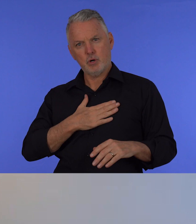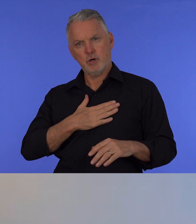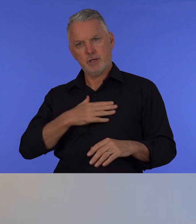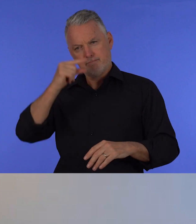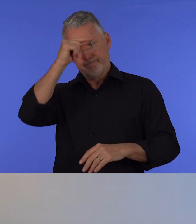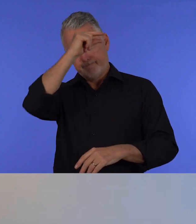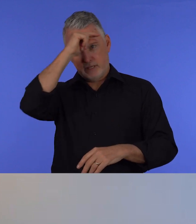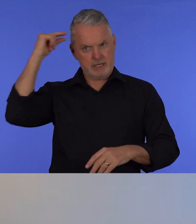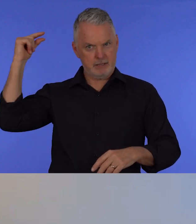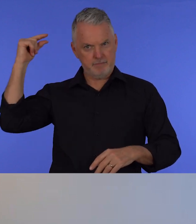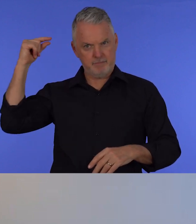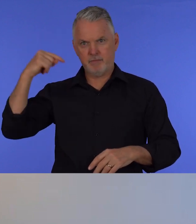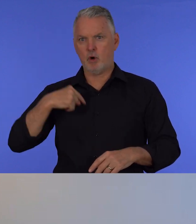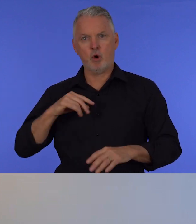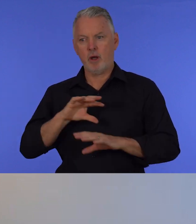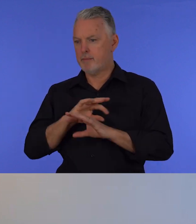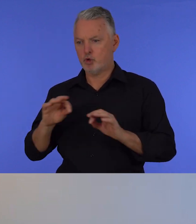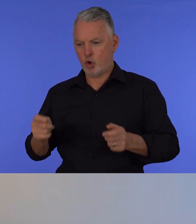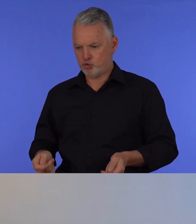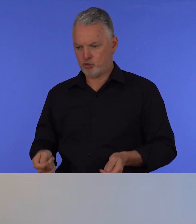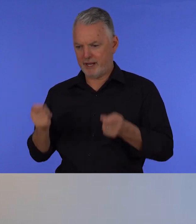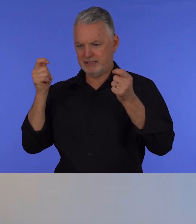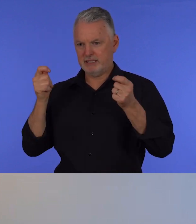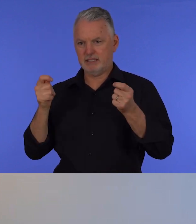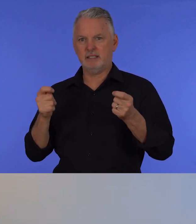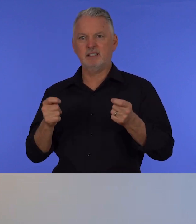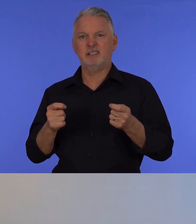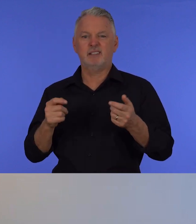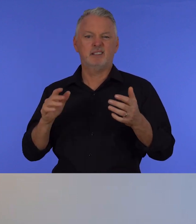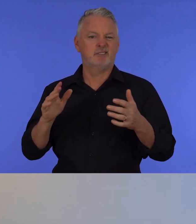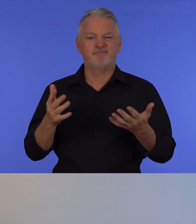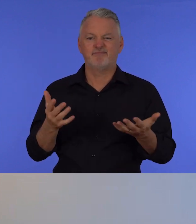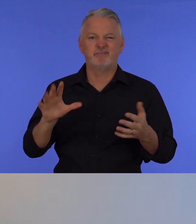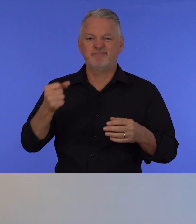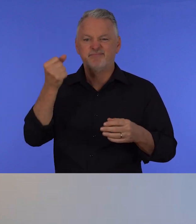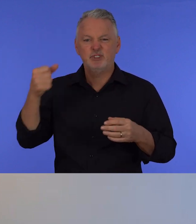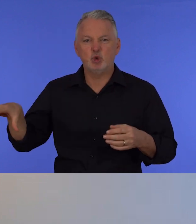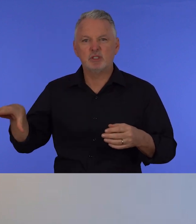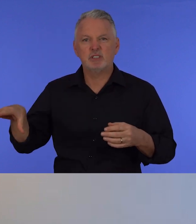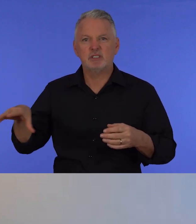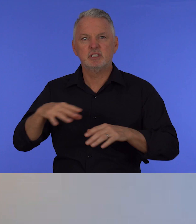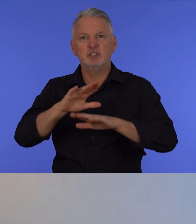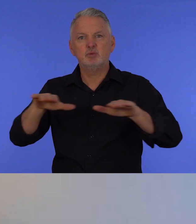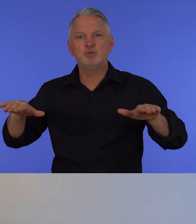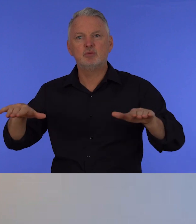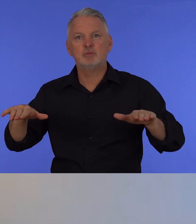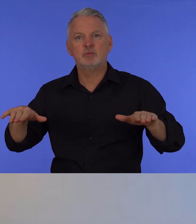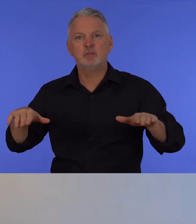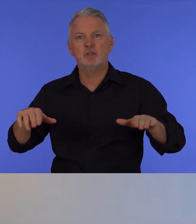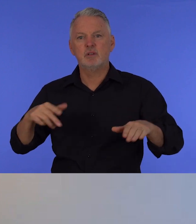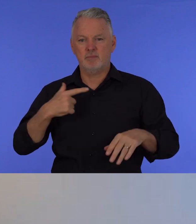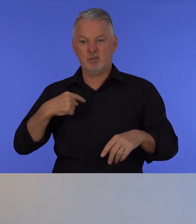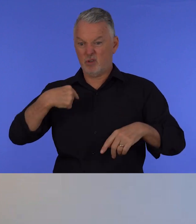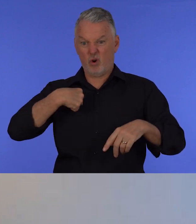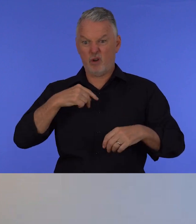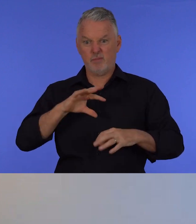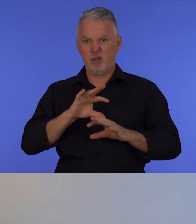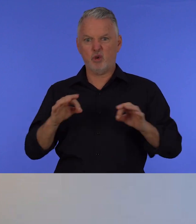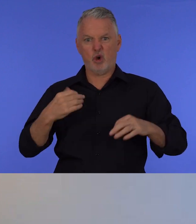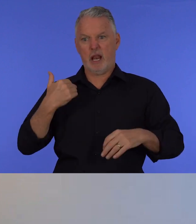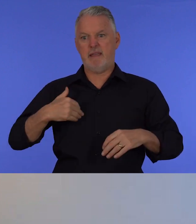have. My mantra with all of my kids is I'm not raising useless children. And I know that sounds pretty brutal,